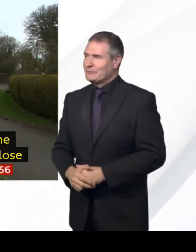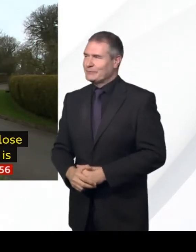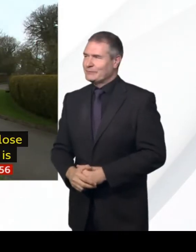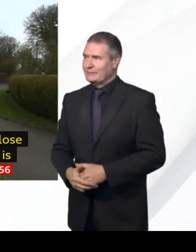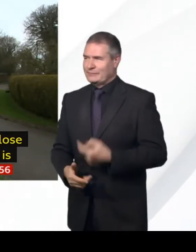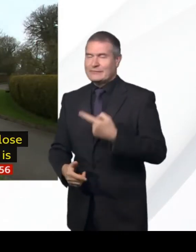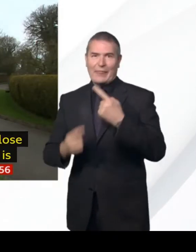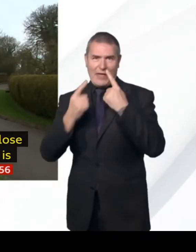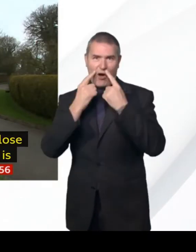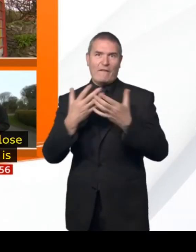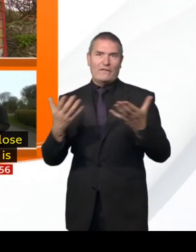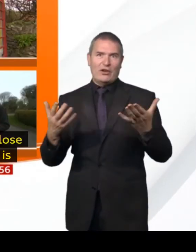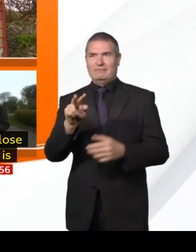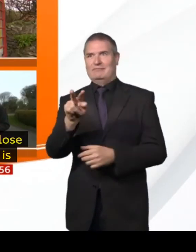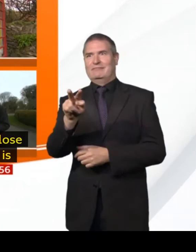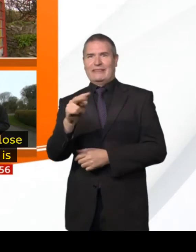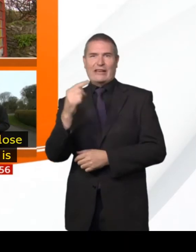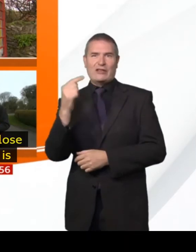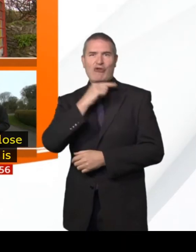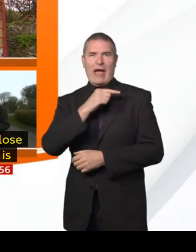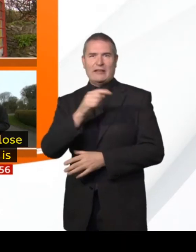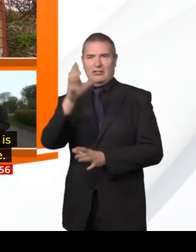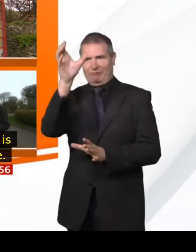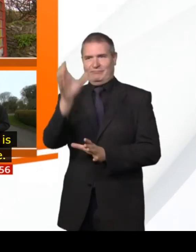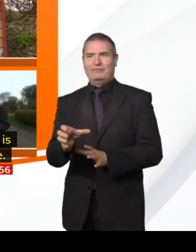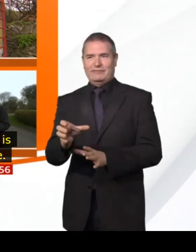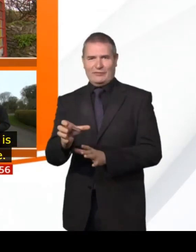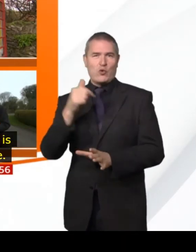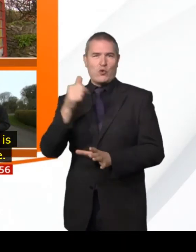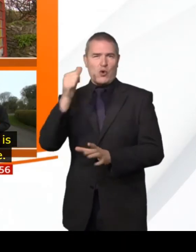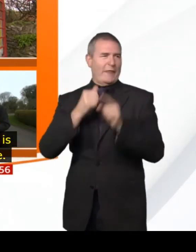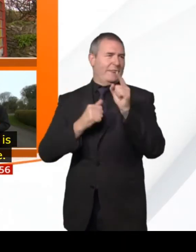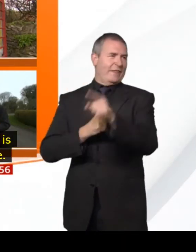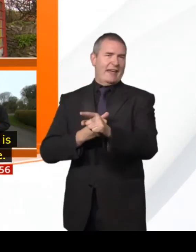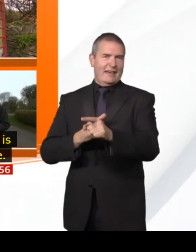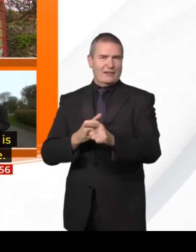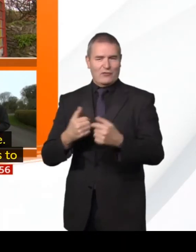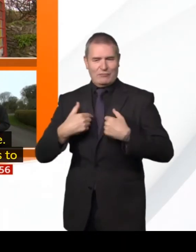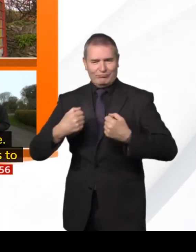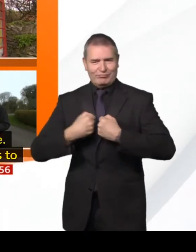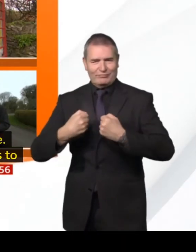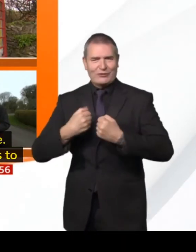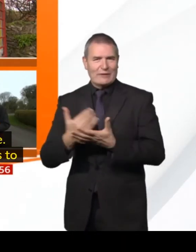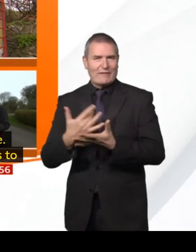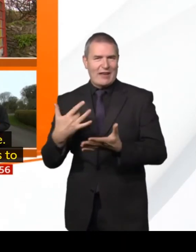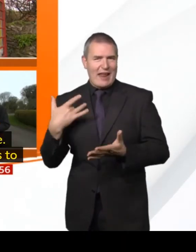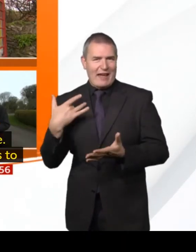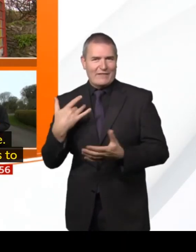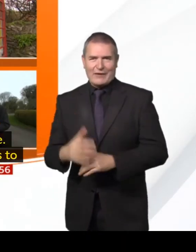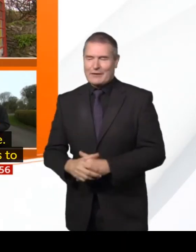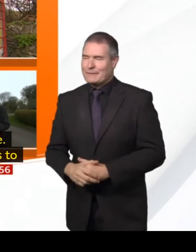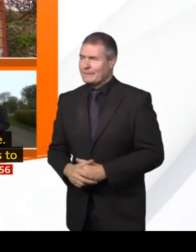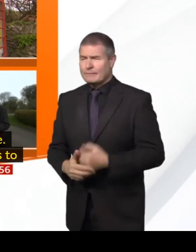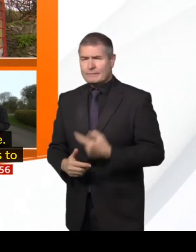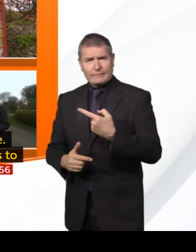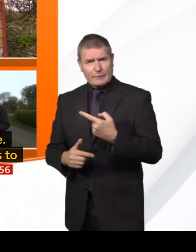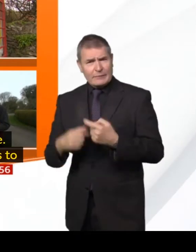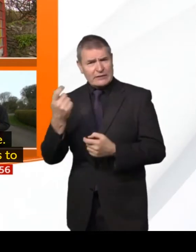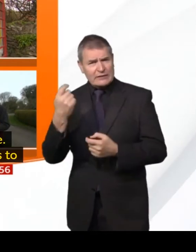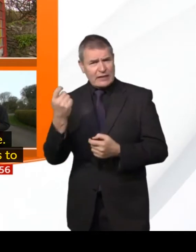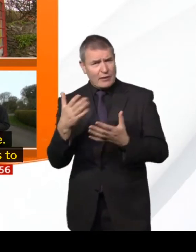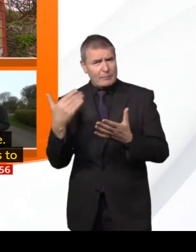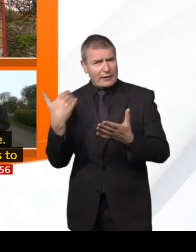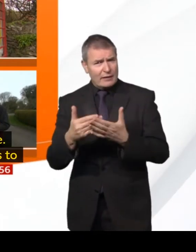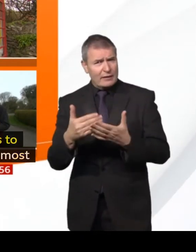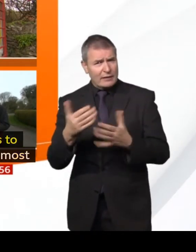obvious as well, aren't they? And in sort of most villages, I suppose. Just tell us a little bit, Martin, though. I think even this weekend, somebody's life was affected or saved by one of